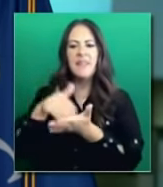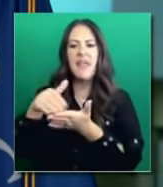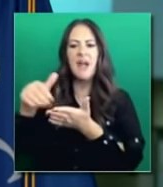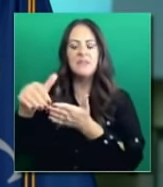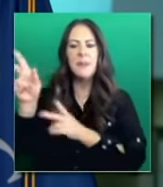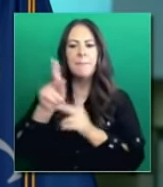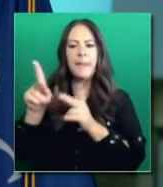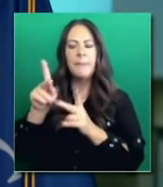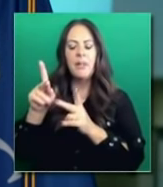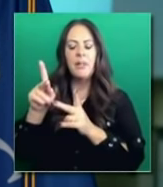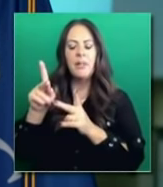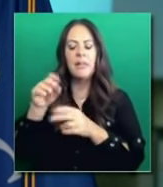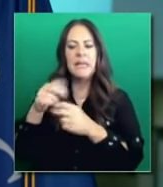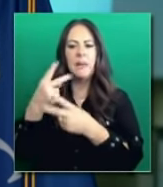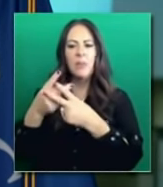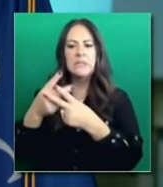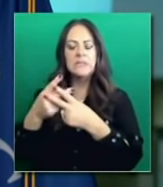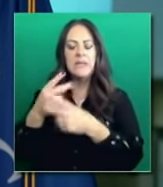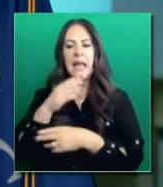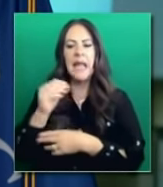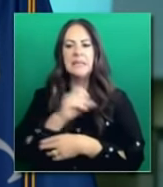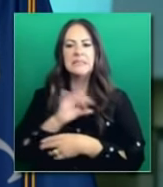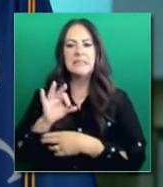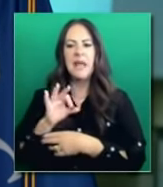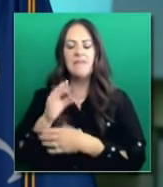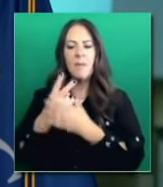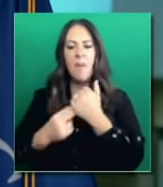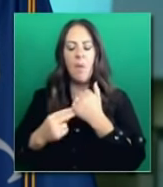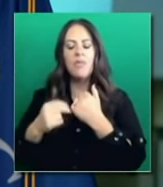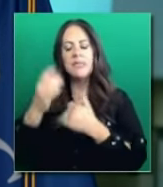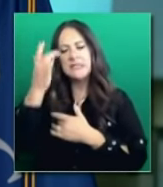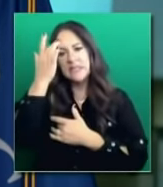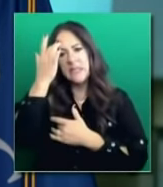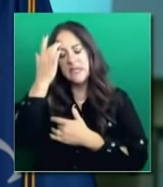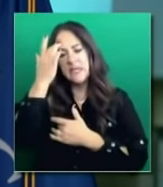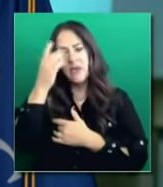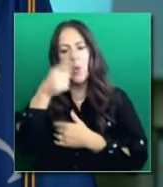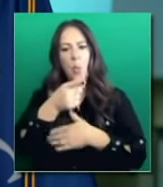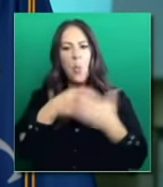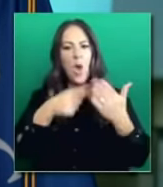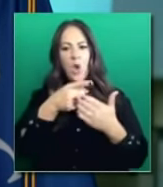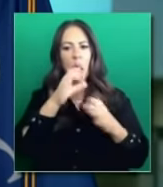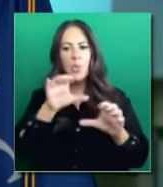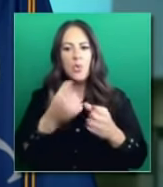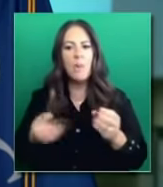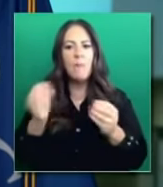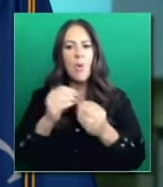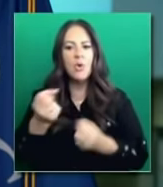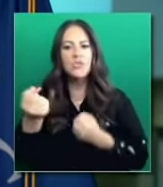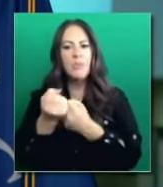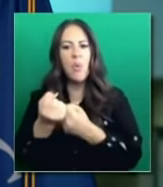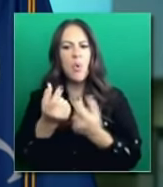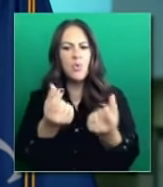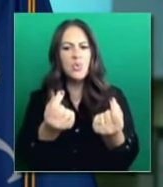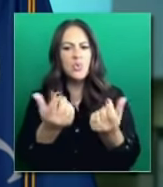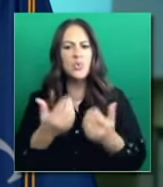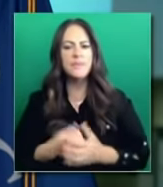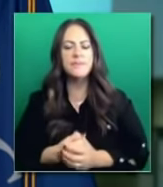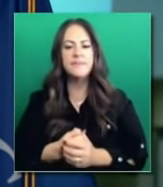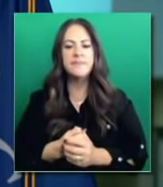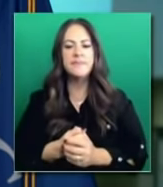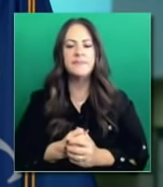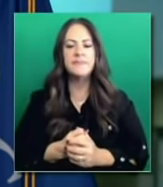Do you think the state needs to be doing more to control the outbreaks in correctional facilities? Yeah, so on Monday, I specifically answered that